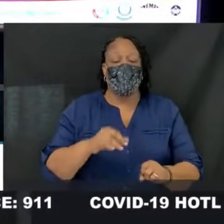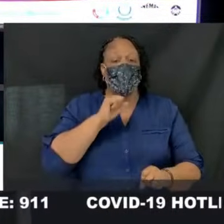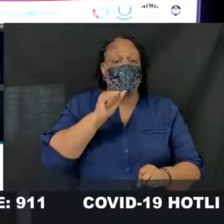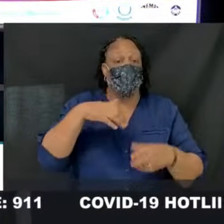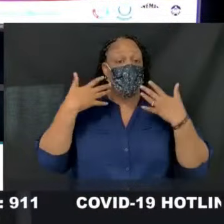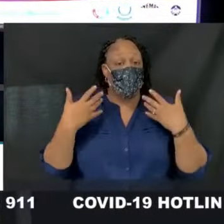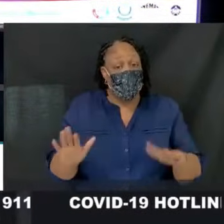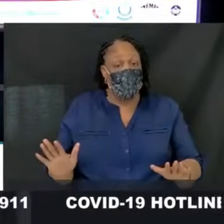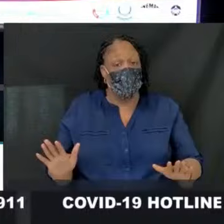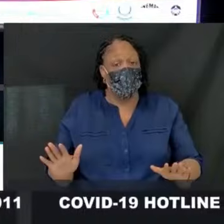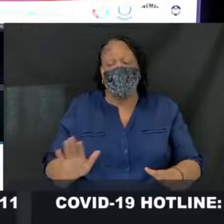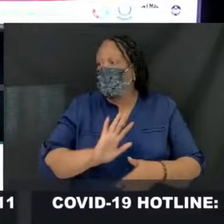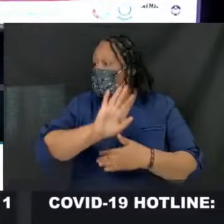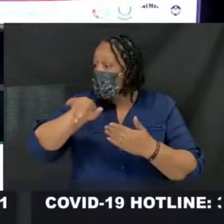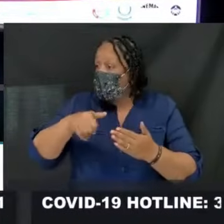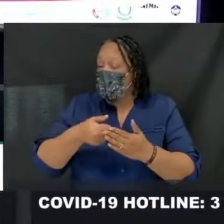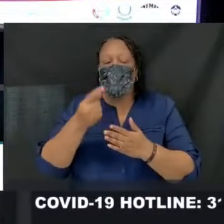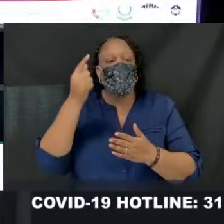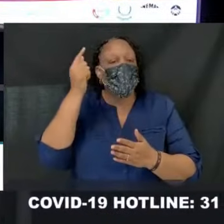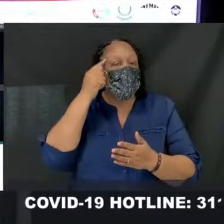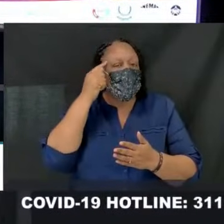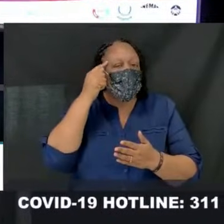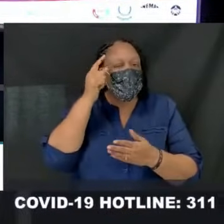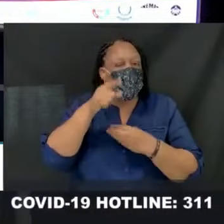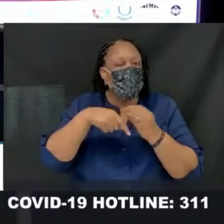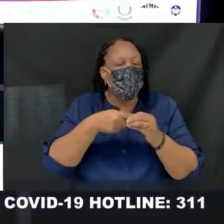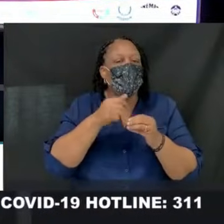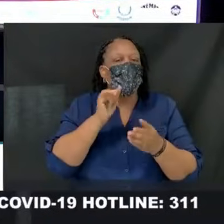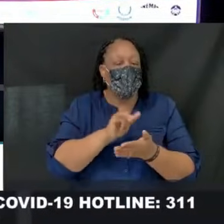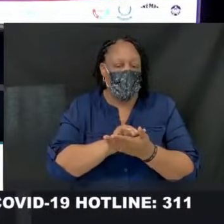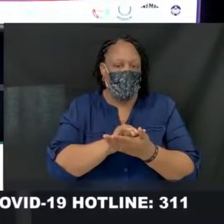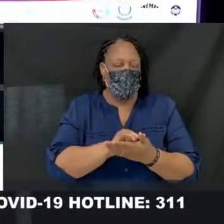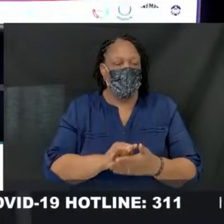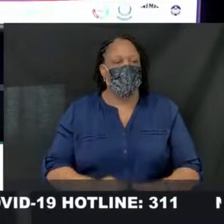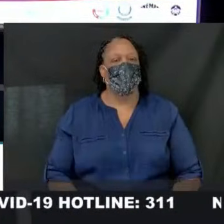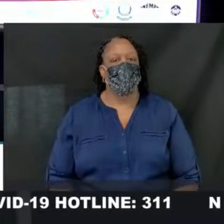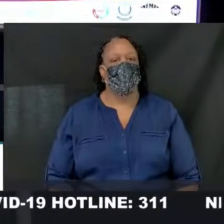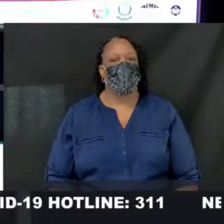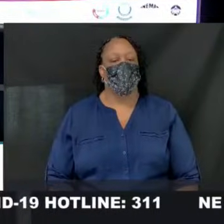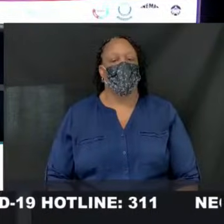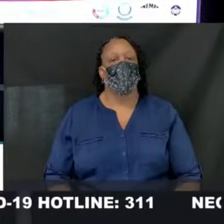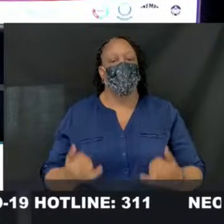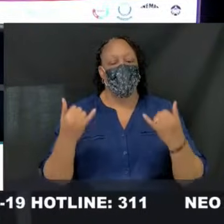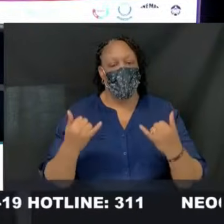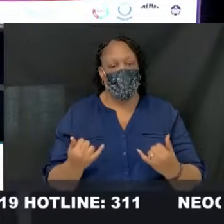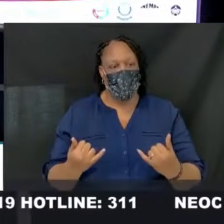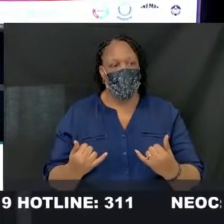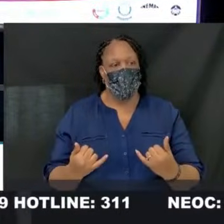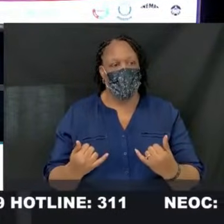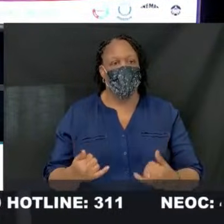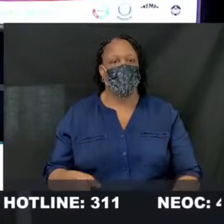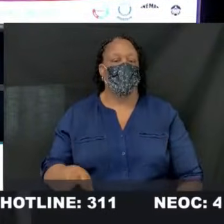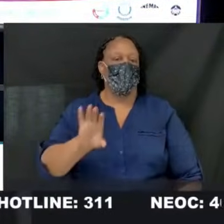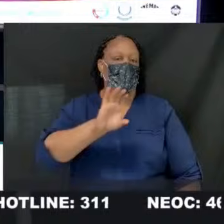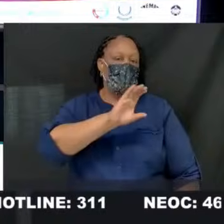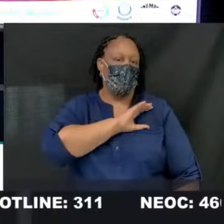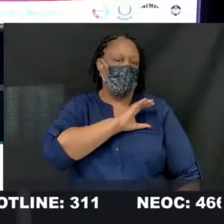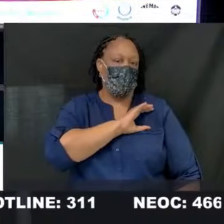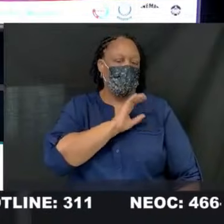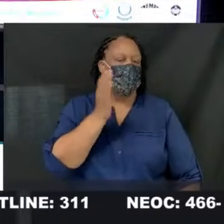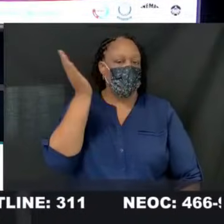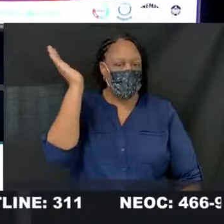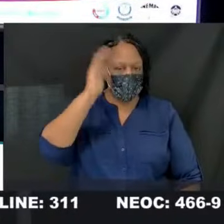must bear that in mind. I now call to the podium Superintendent Cromwell